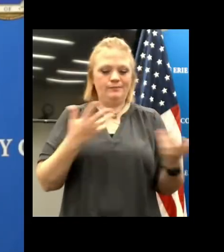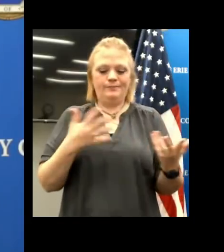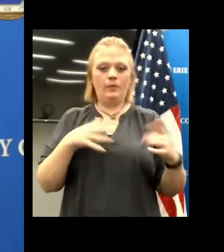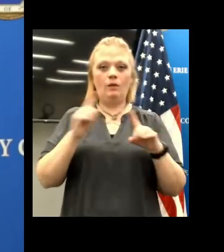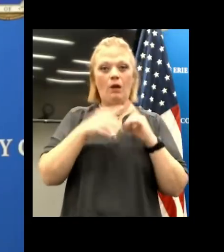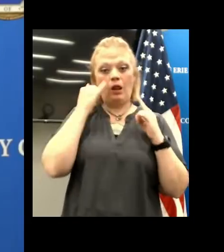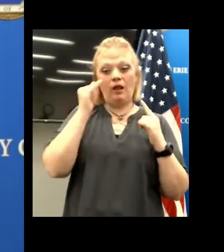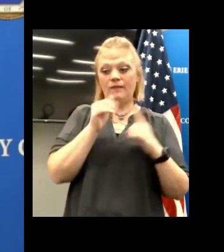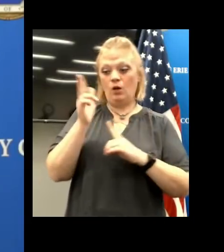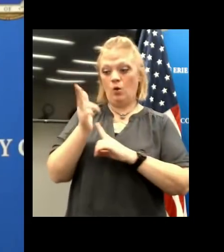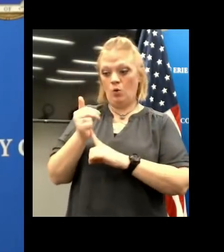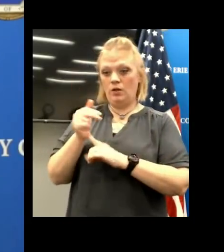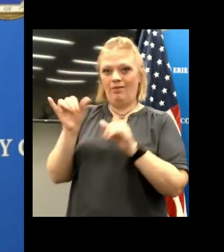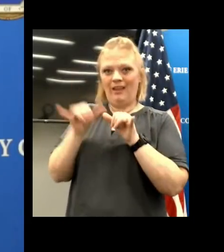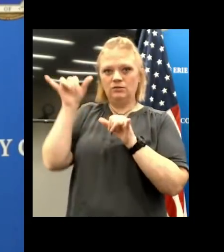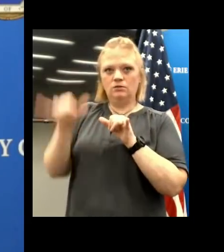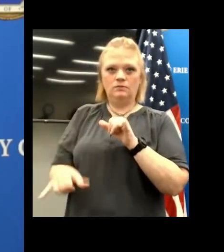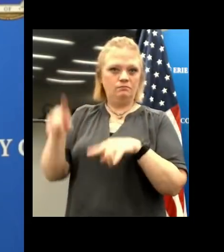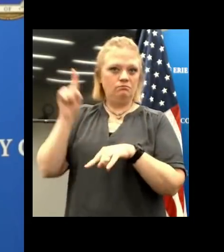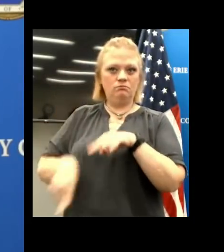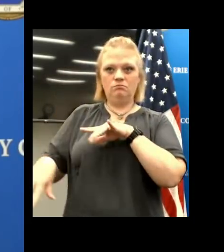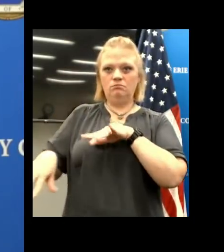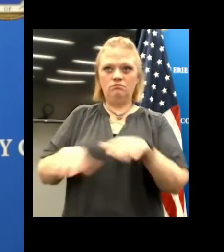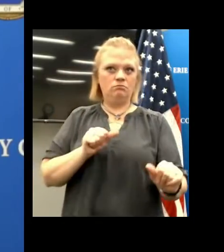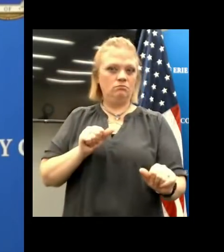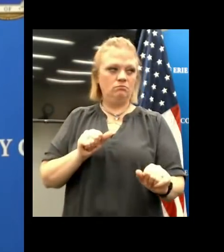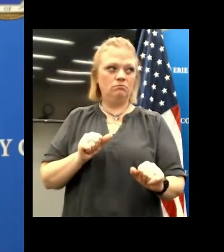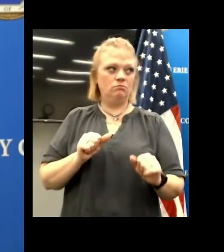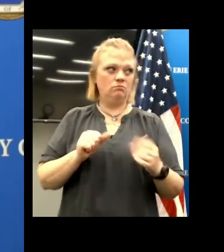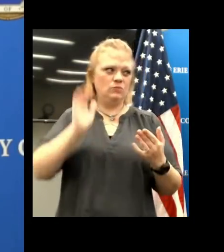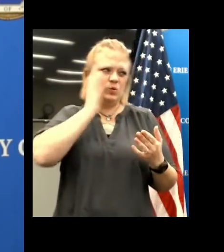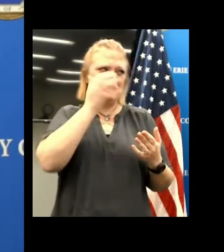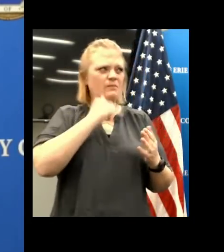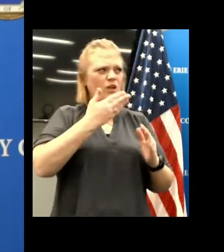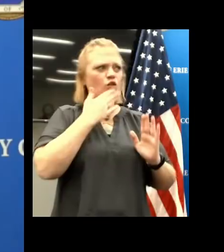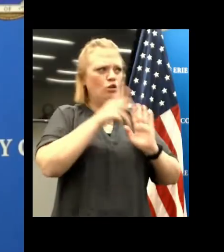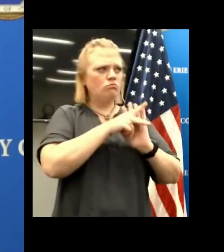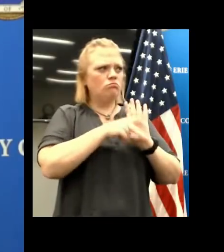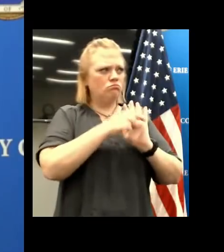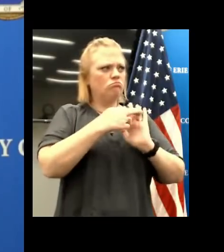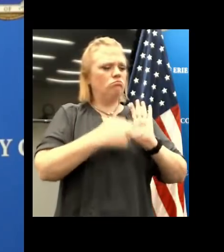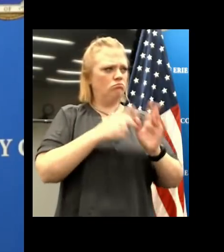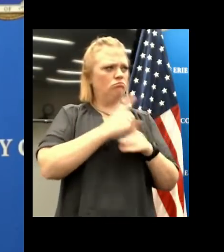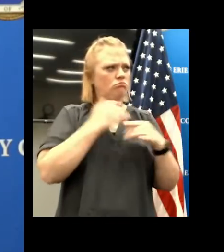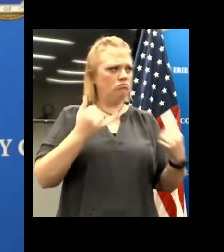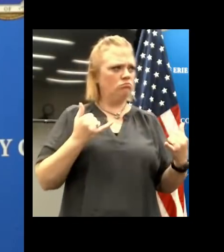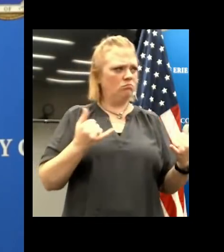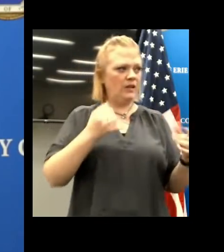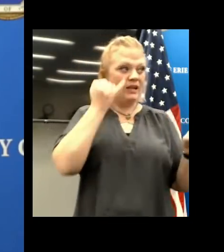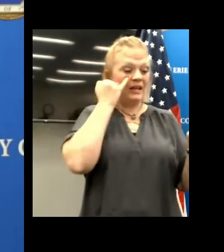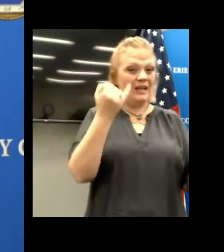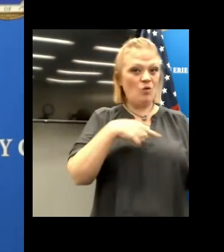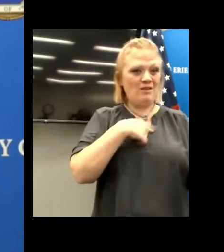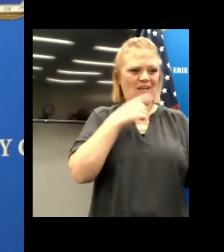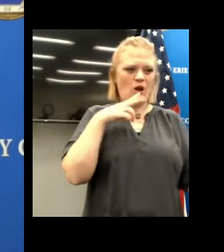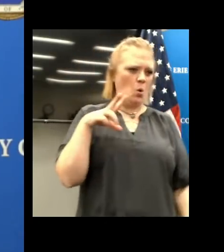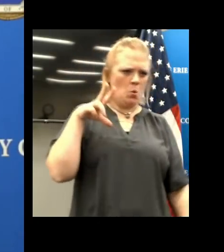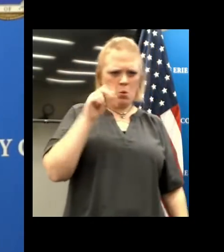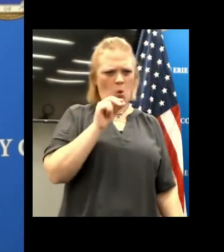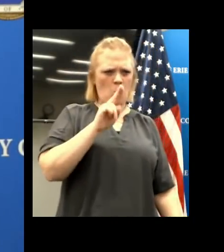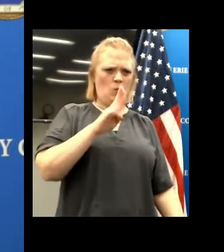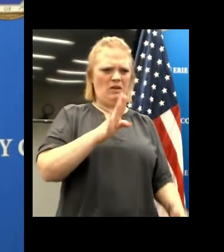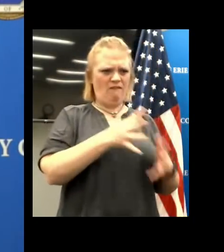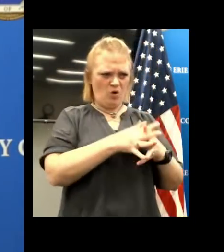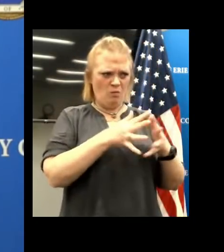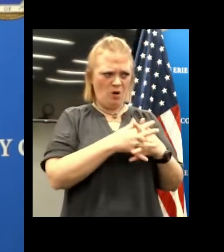go to a hotel, they're locked in, they can't leave. So it seems like good protocols are in place at this point. And if we were to say no UB football,